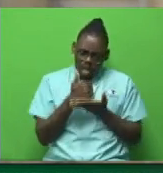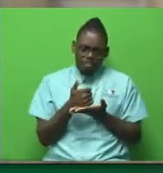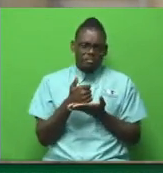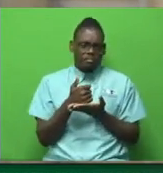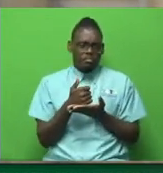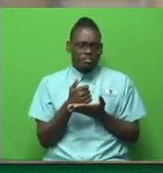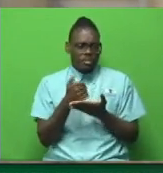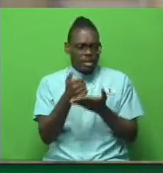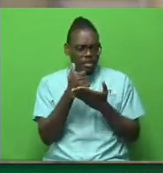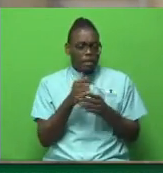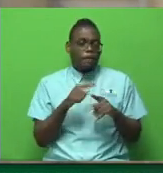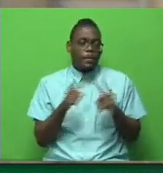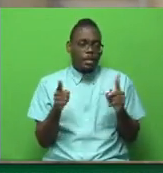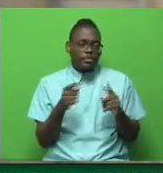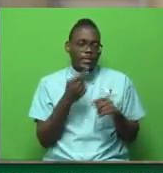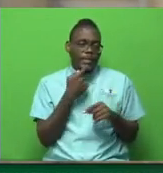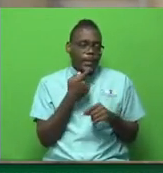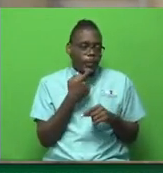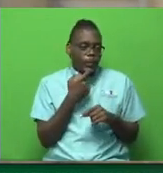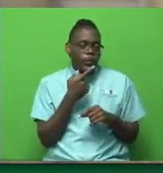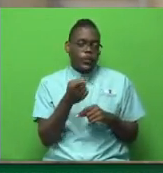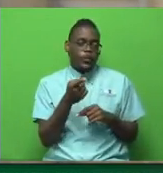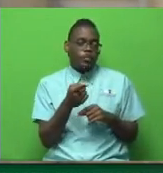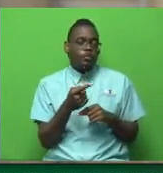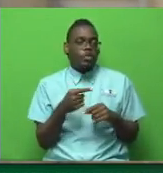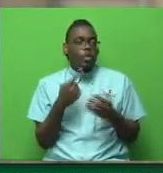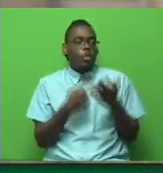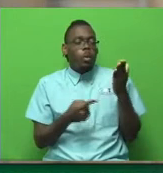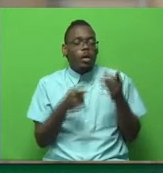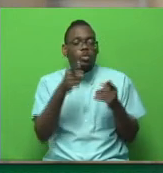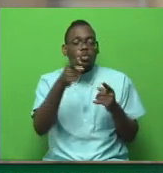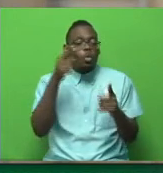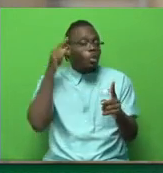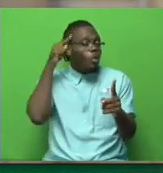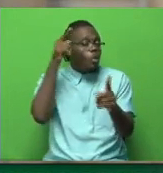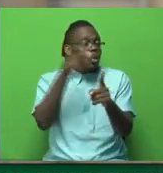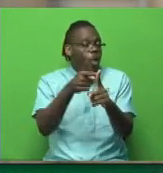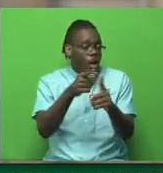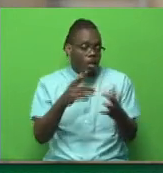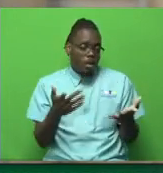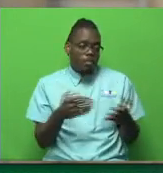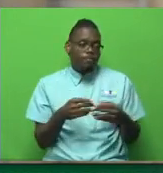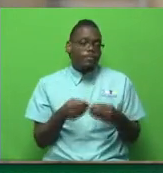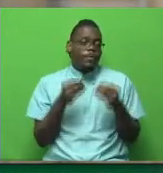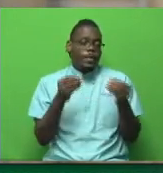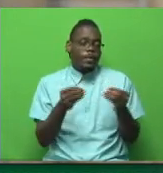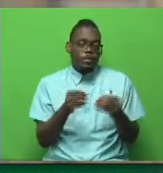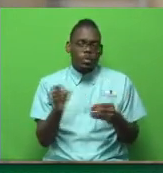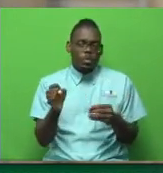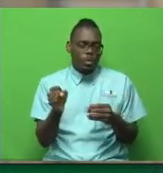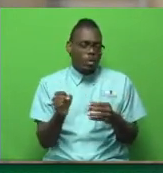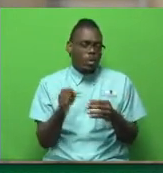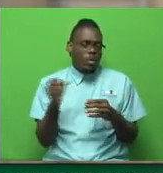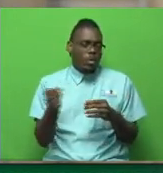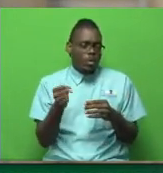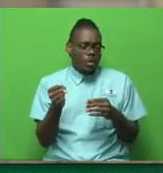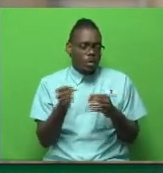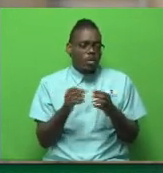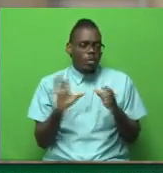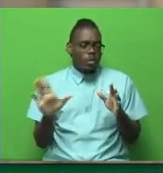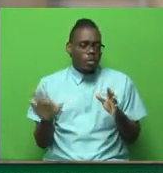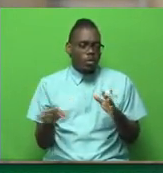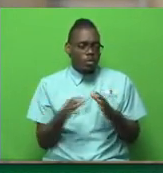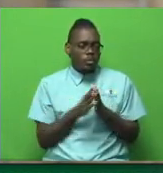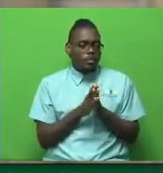goal of these masqueraders in the public domain giving economic advice that I could only describe as misinformation